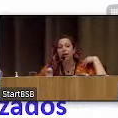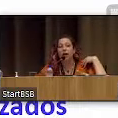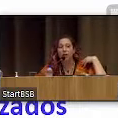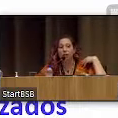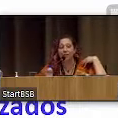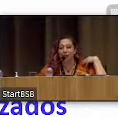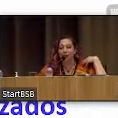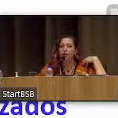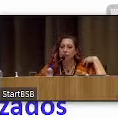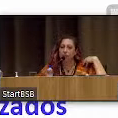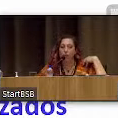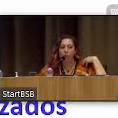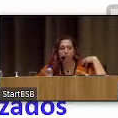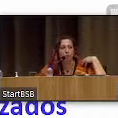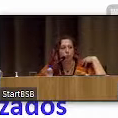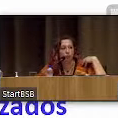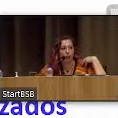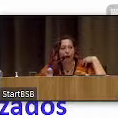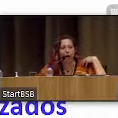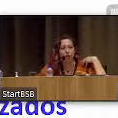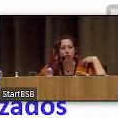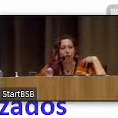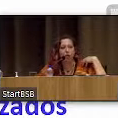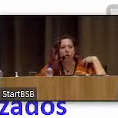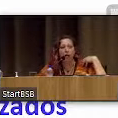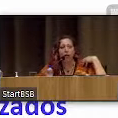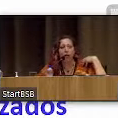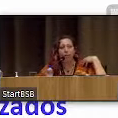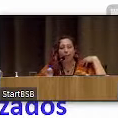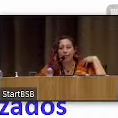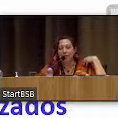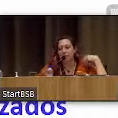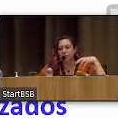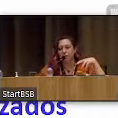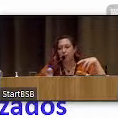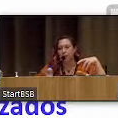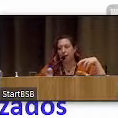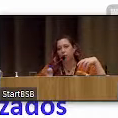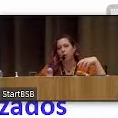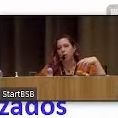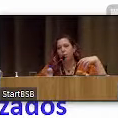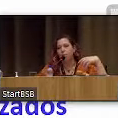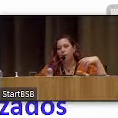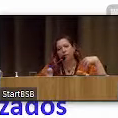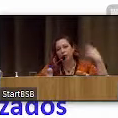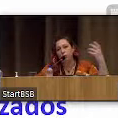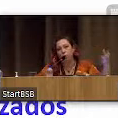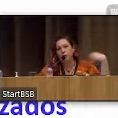asthmatic. All of them were in the ICUs.